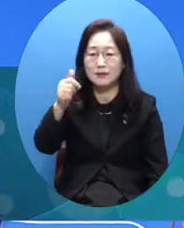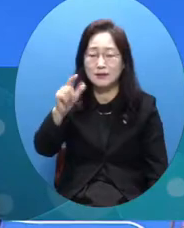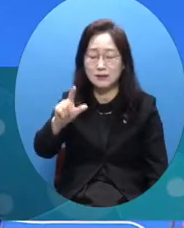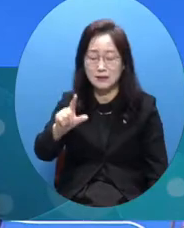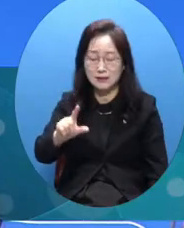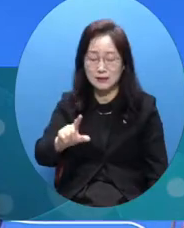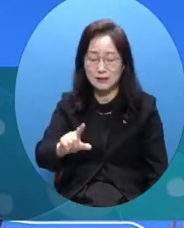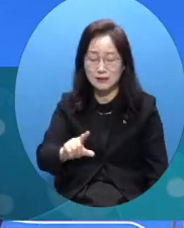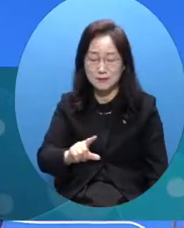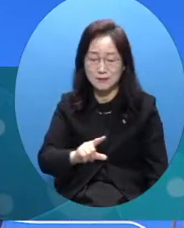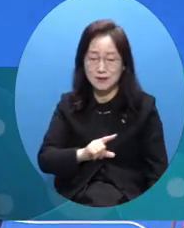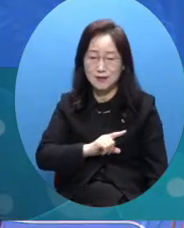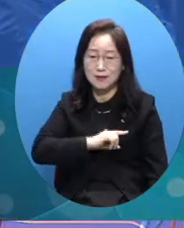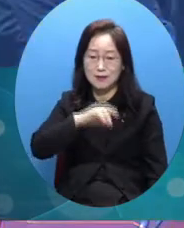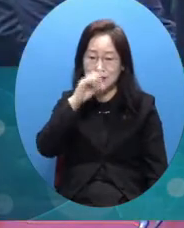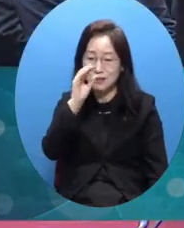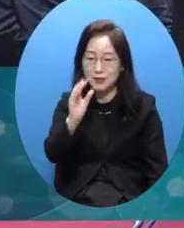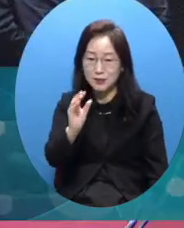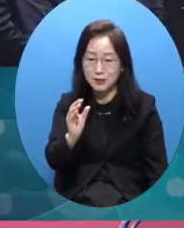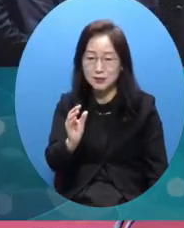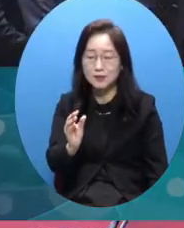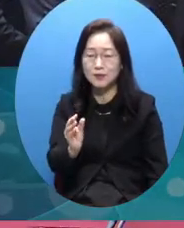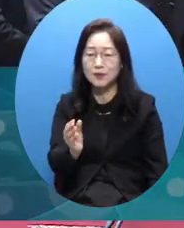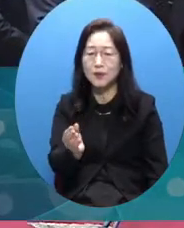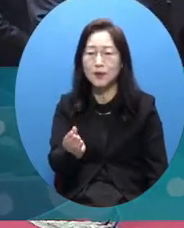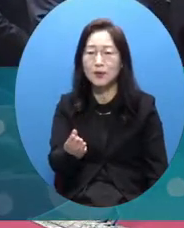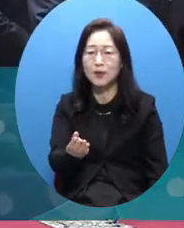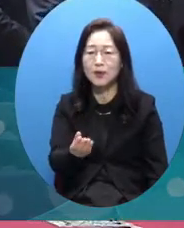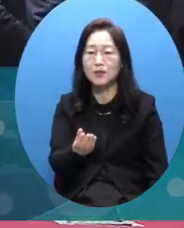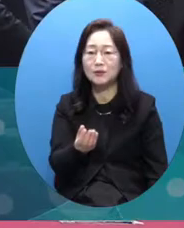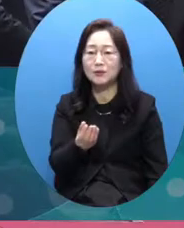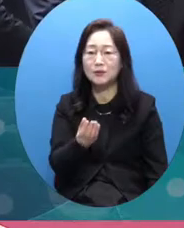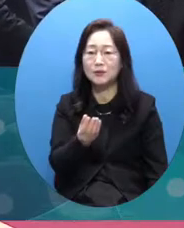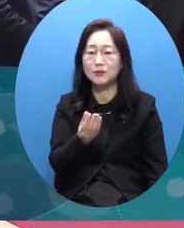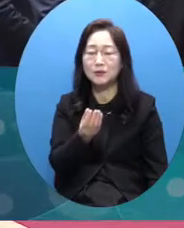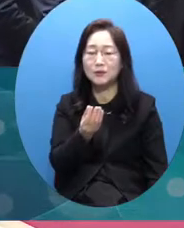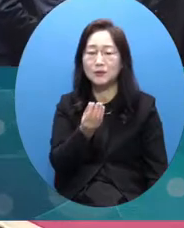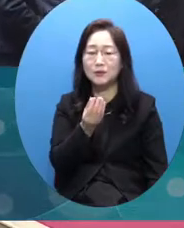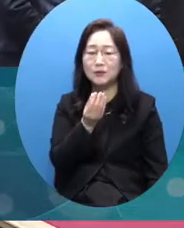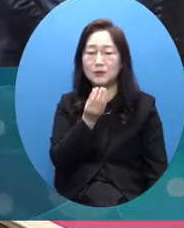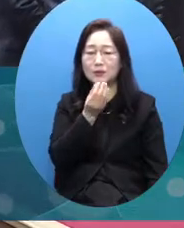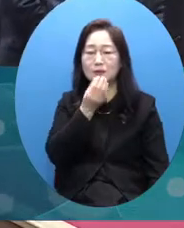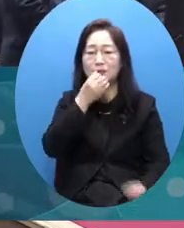hallowed to be thy name foreign